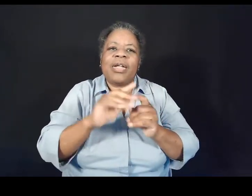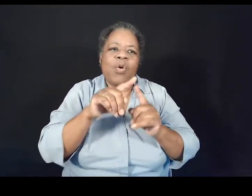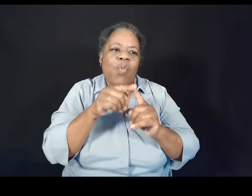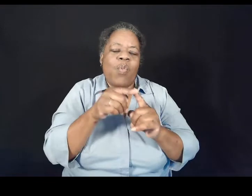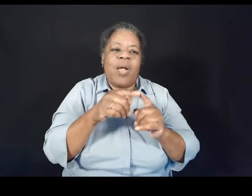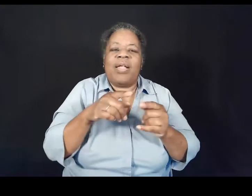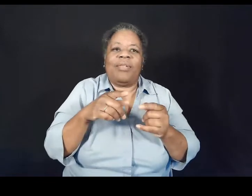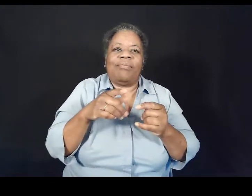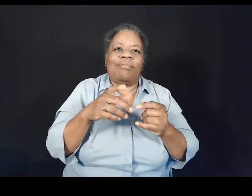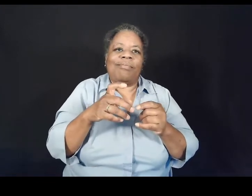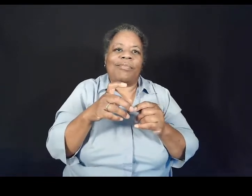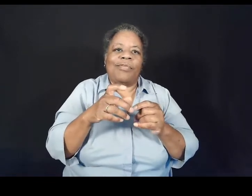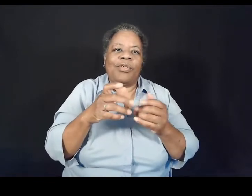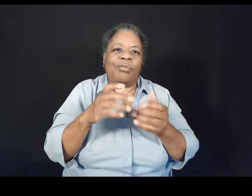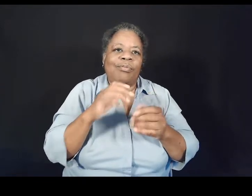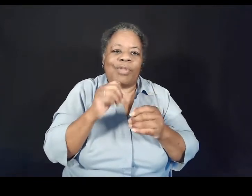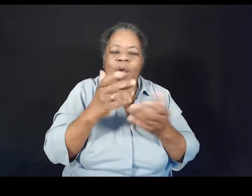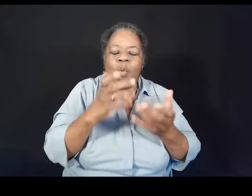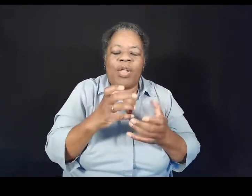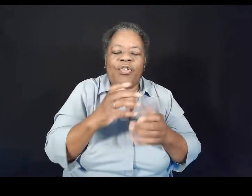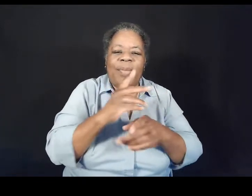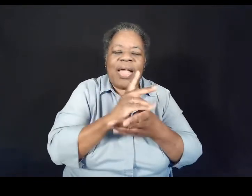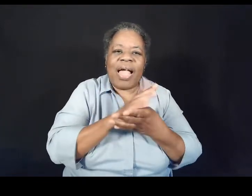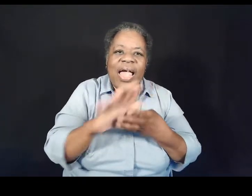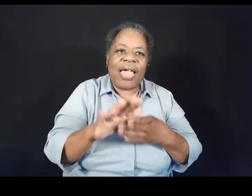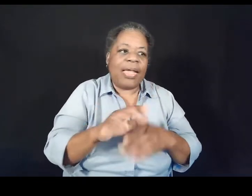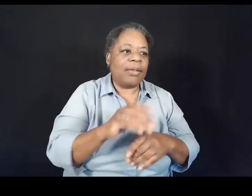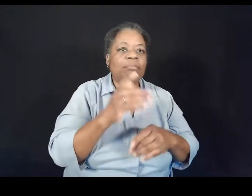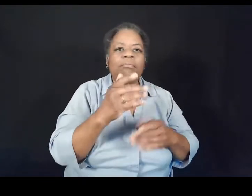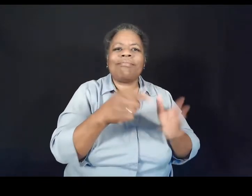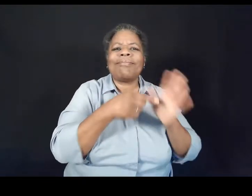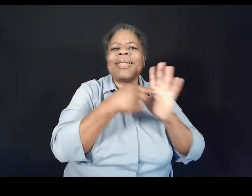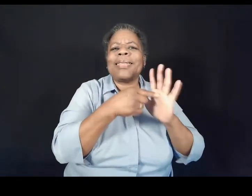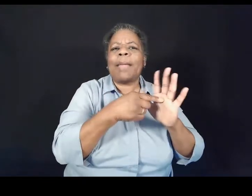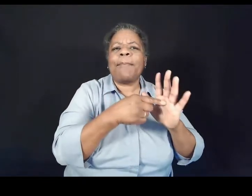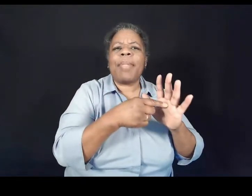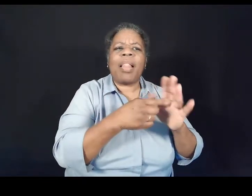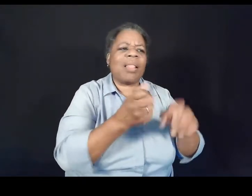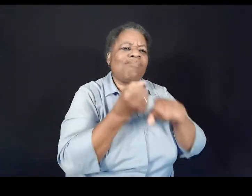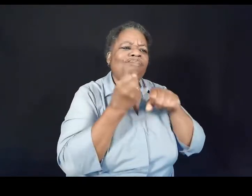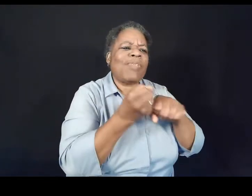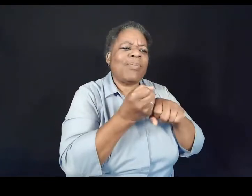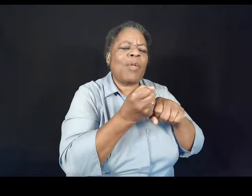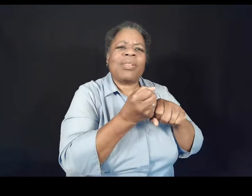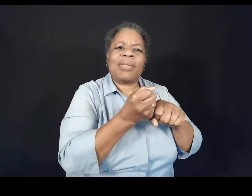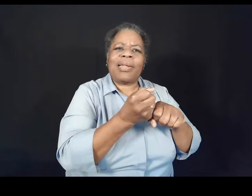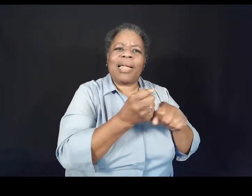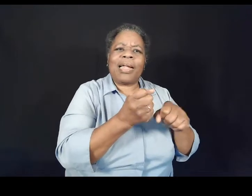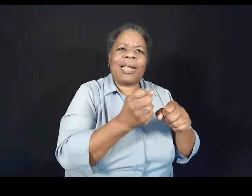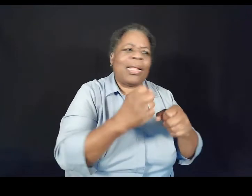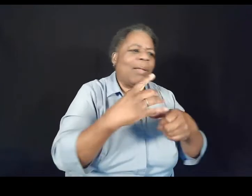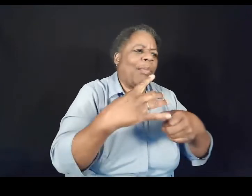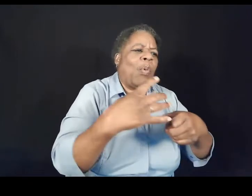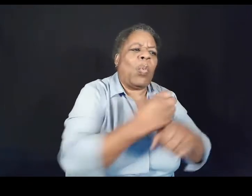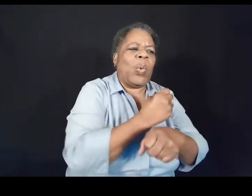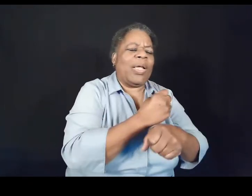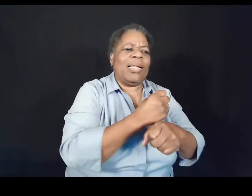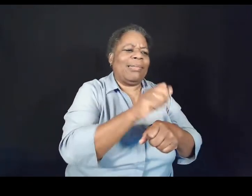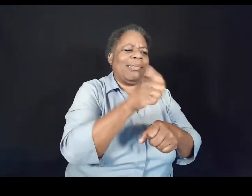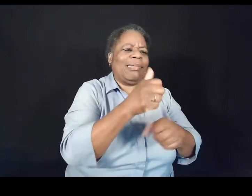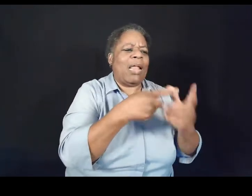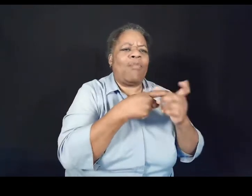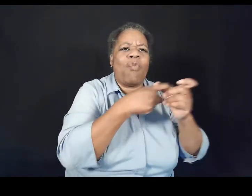When one little league team is clobbering another little league team and they get ahead by 10 runs, the winning coach agrees to call it a